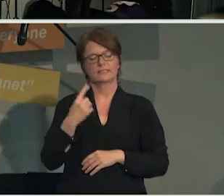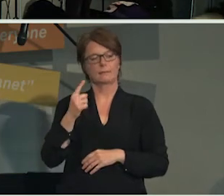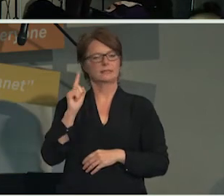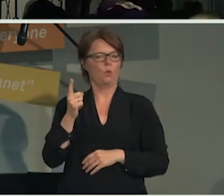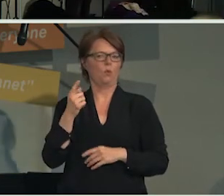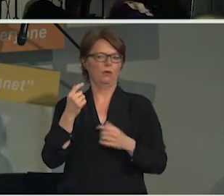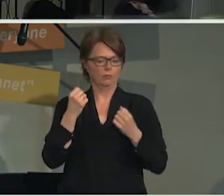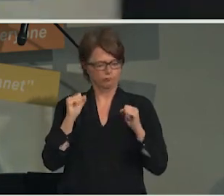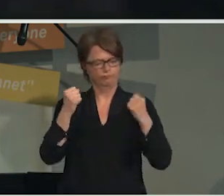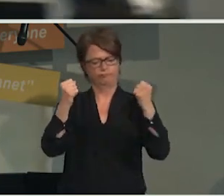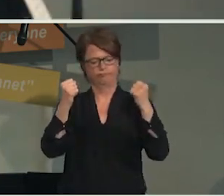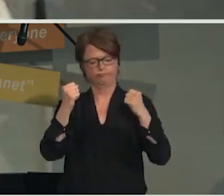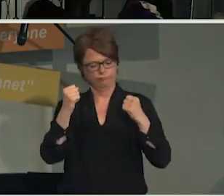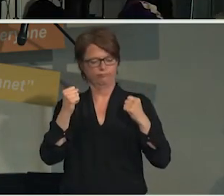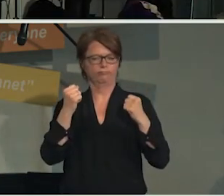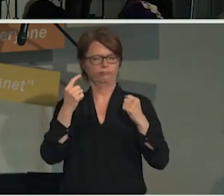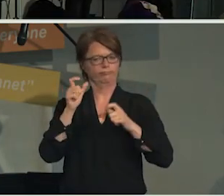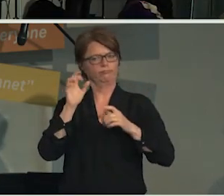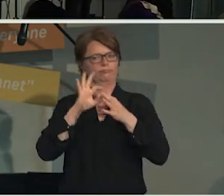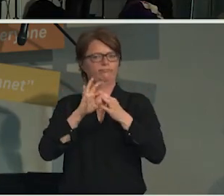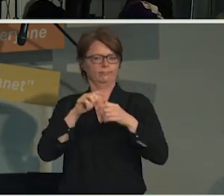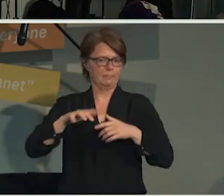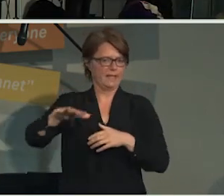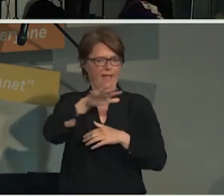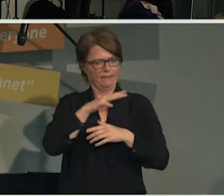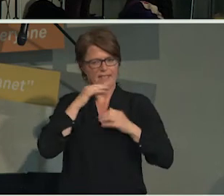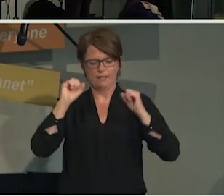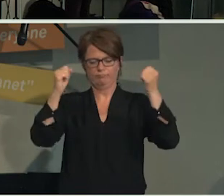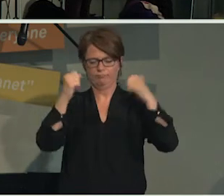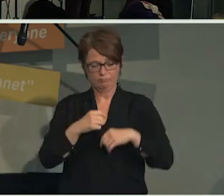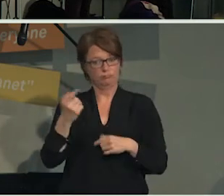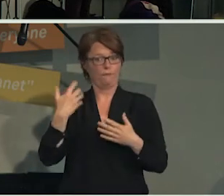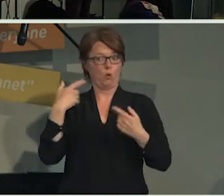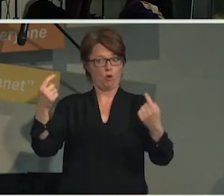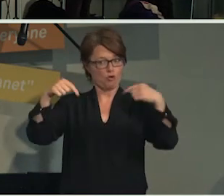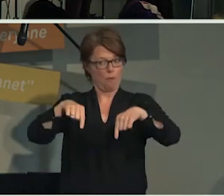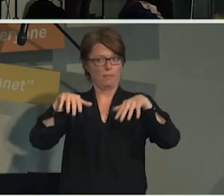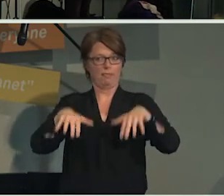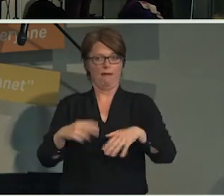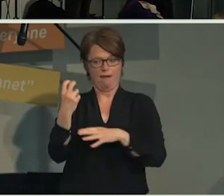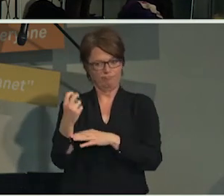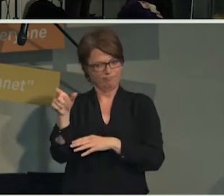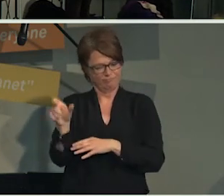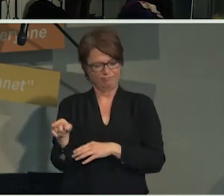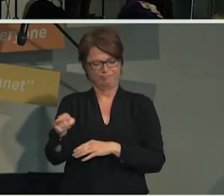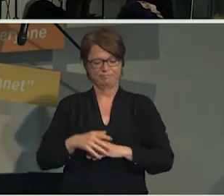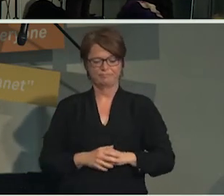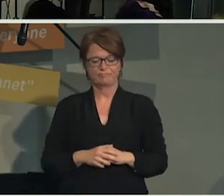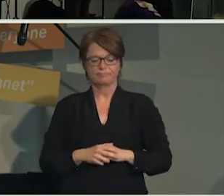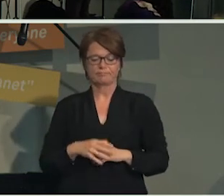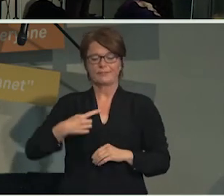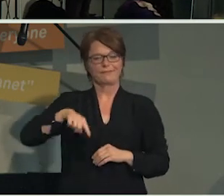And allows us and gives us the occasion to celebrate the beauty and the glamour